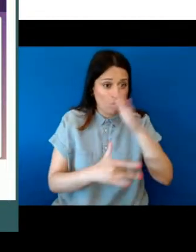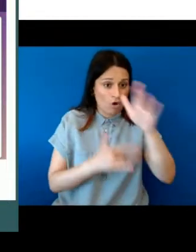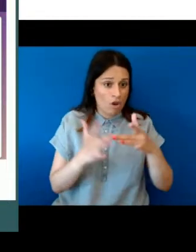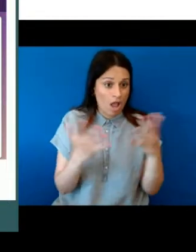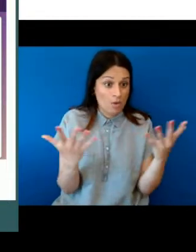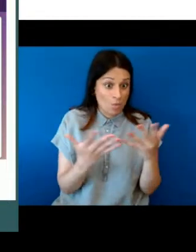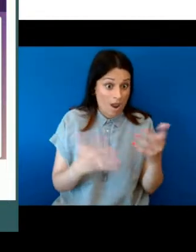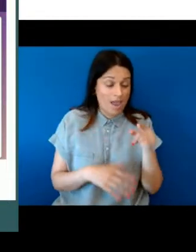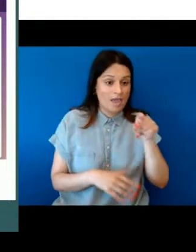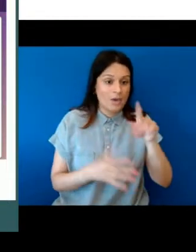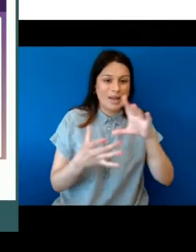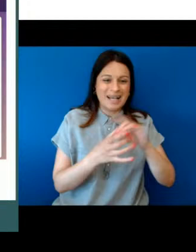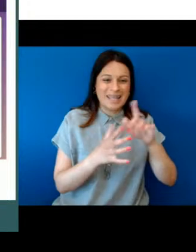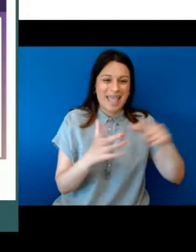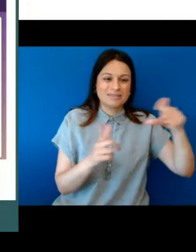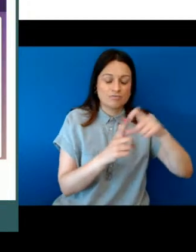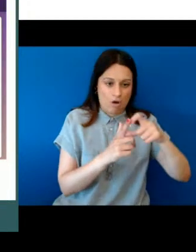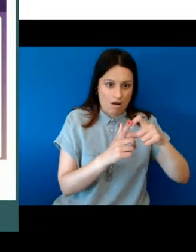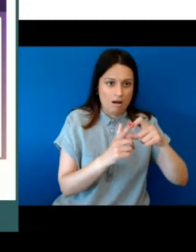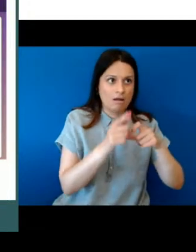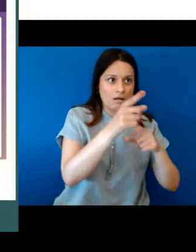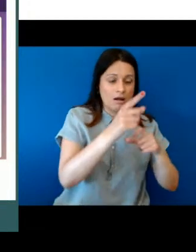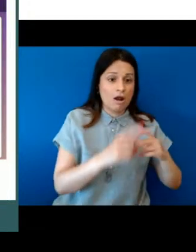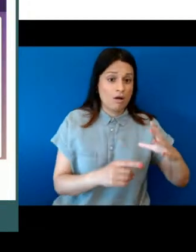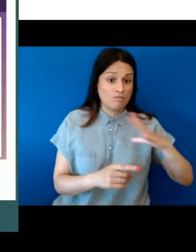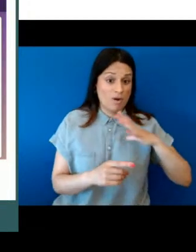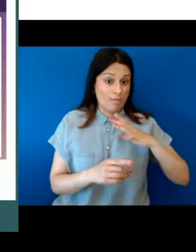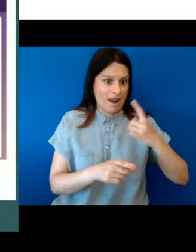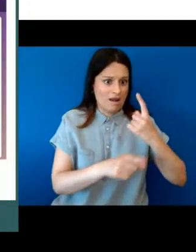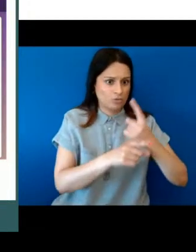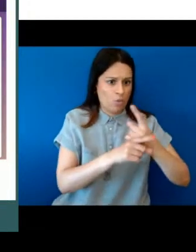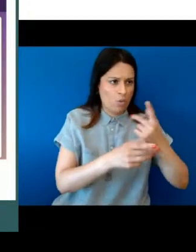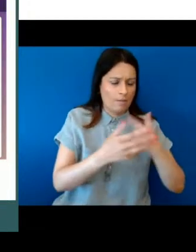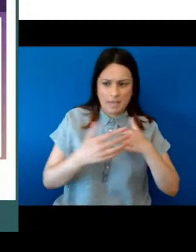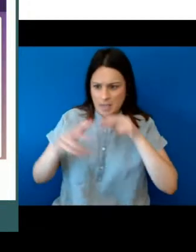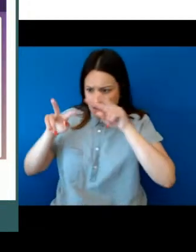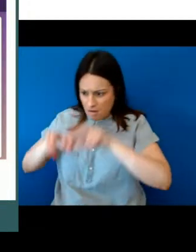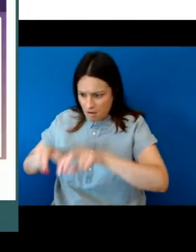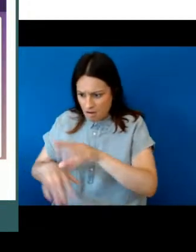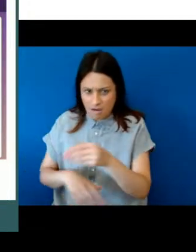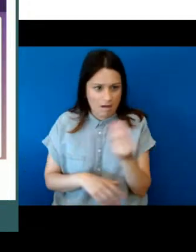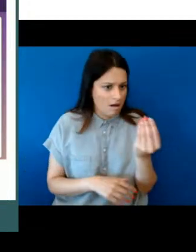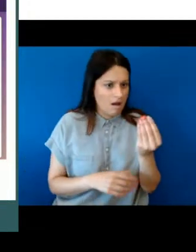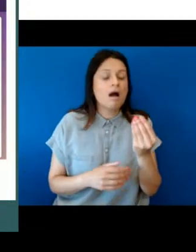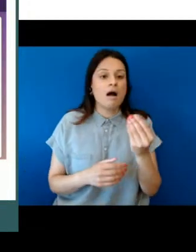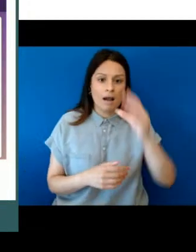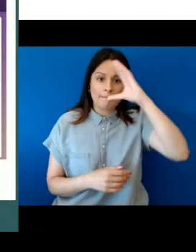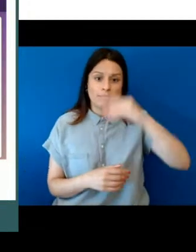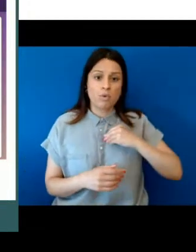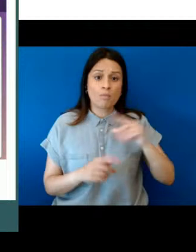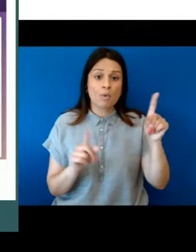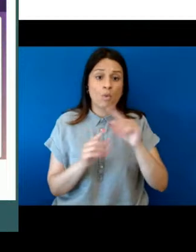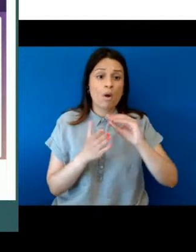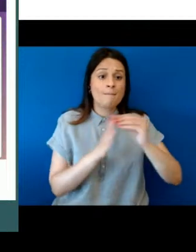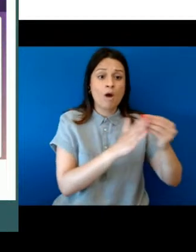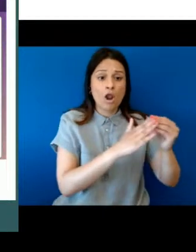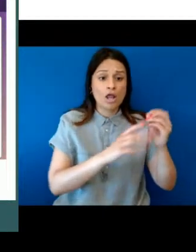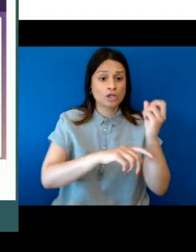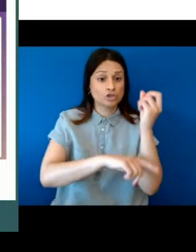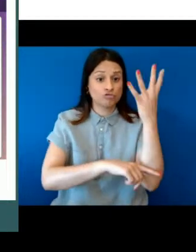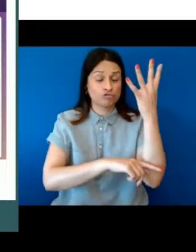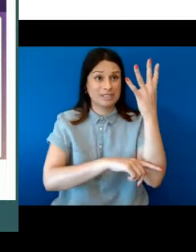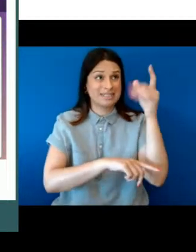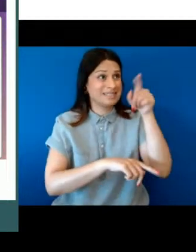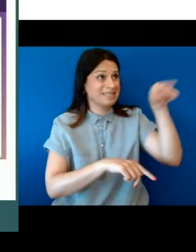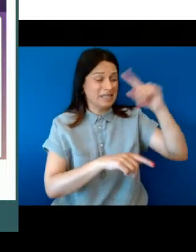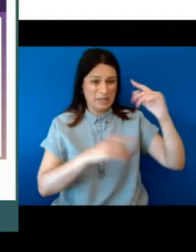Edinburgh as I was preparing this talk. And you can see that it would have alerted me that the pollen count for tree pollen was high, grass pollen